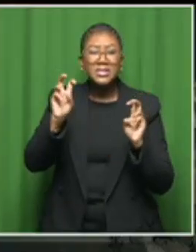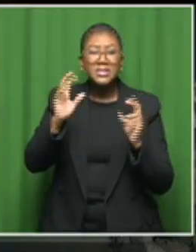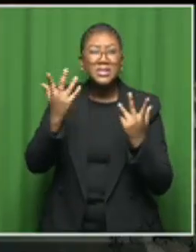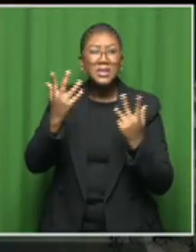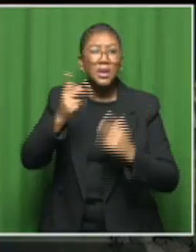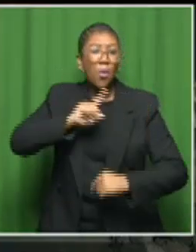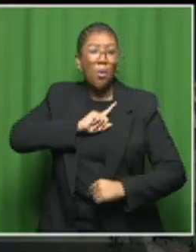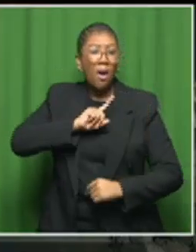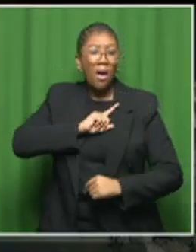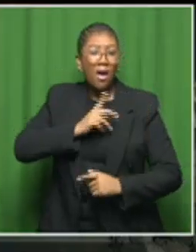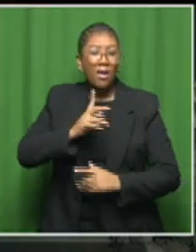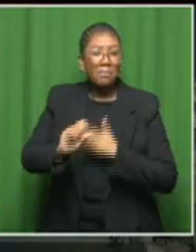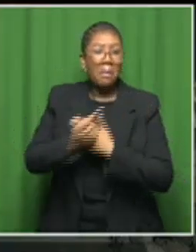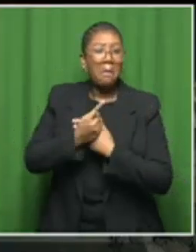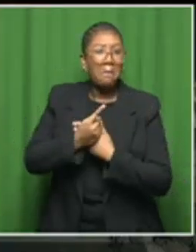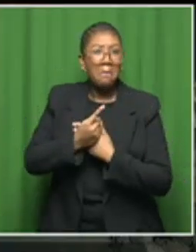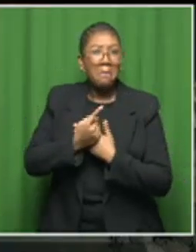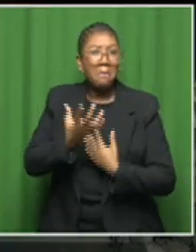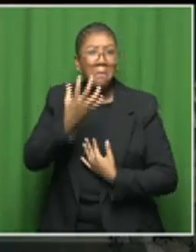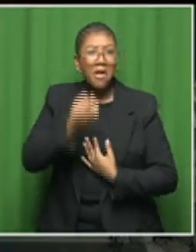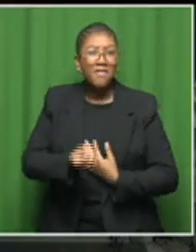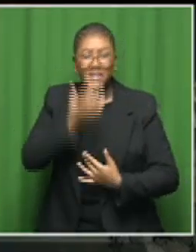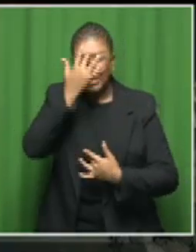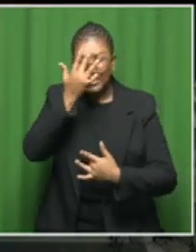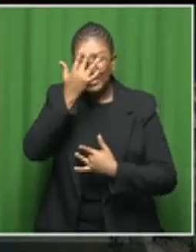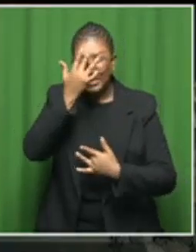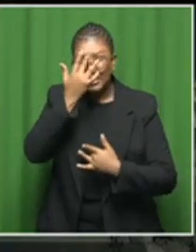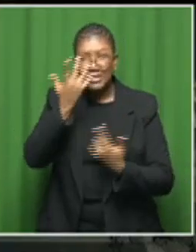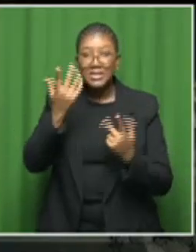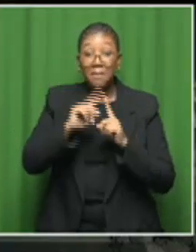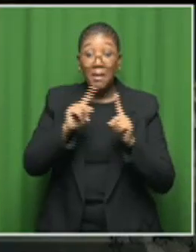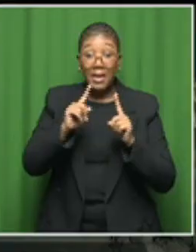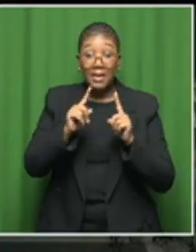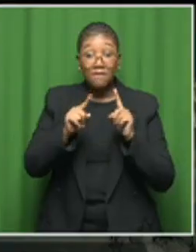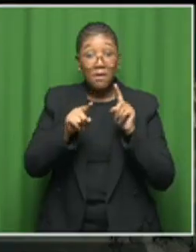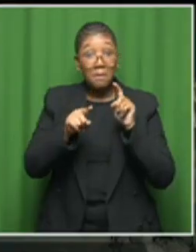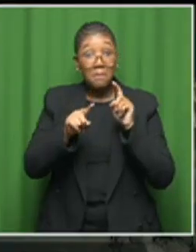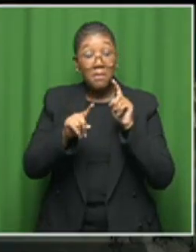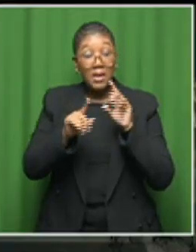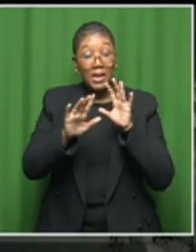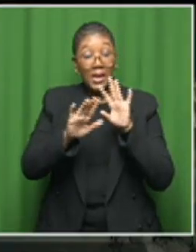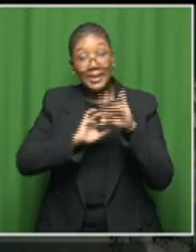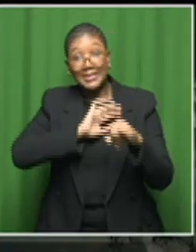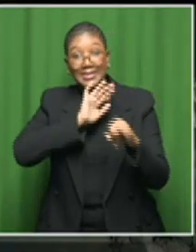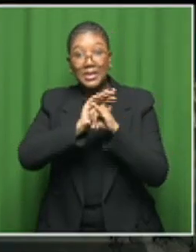there? And perhaps maybe also talk to us about early symptoms.